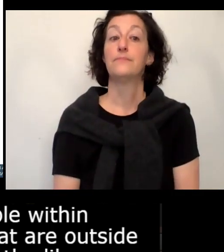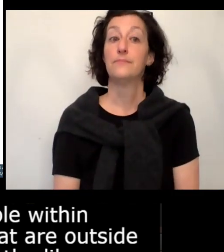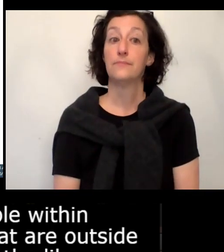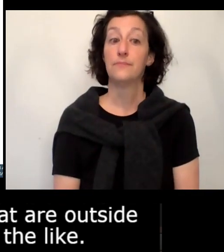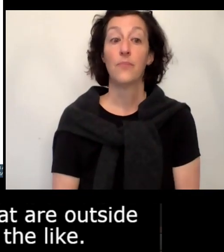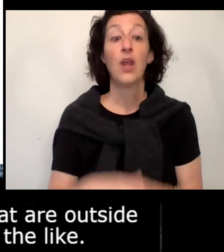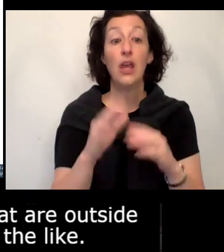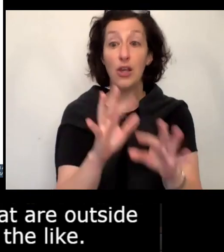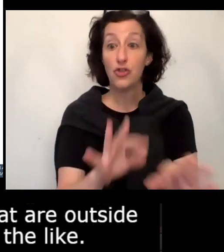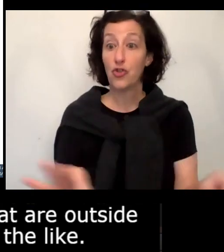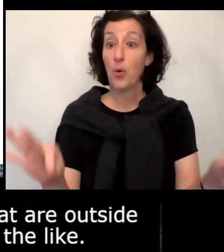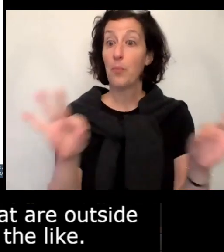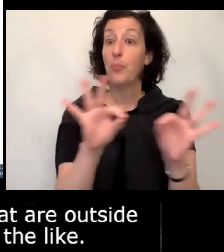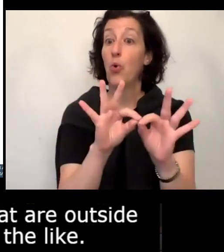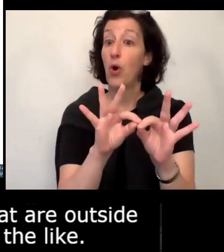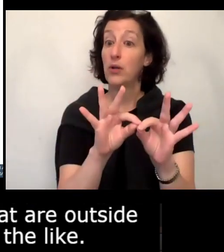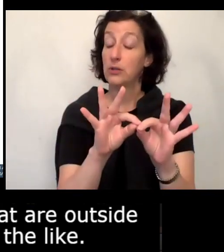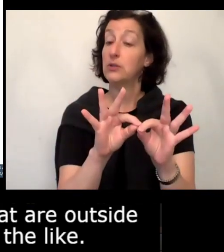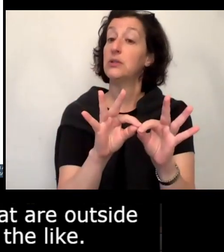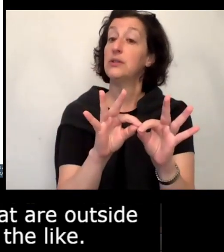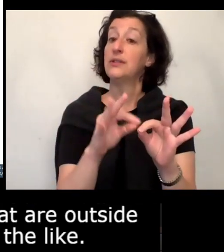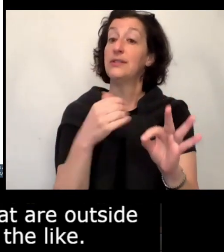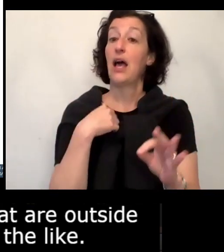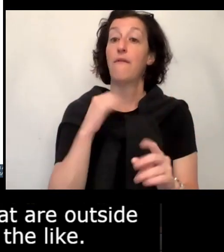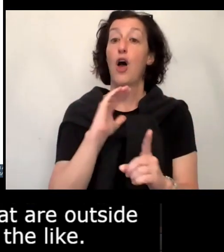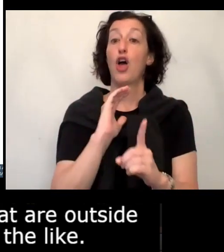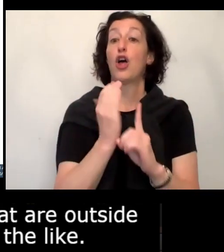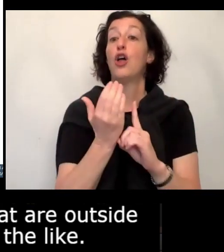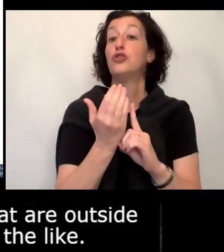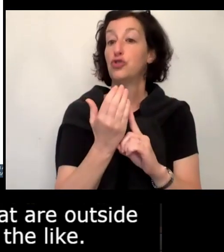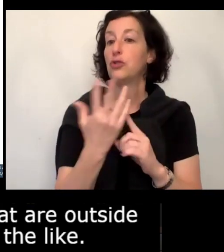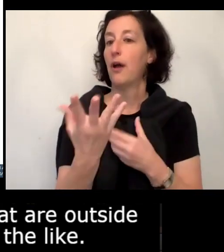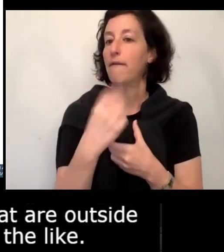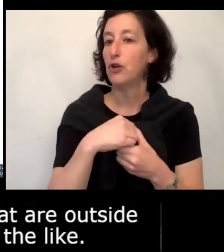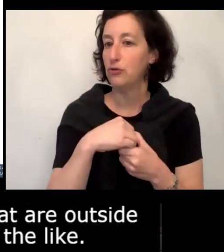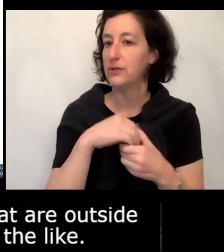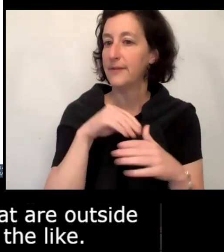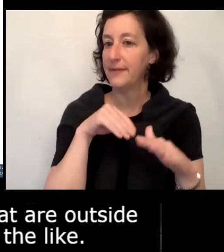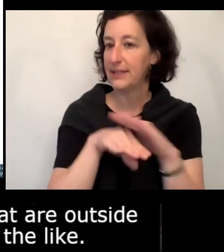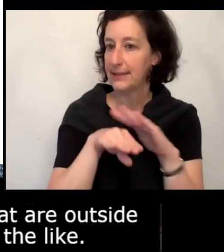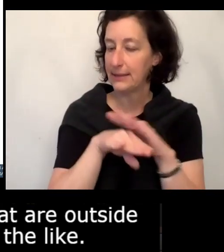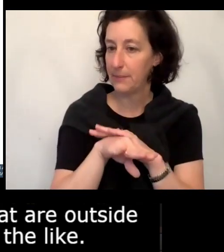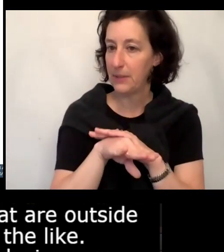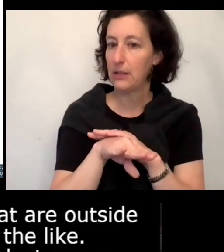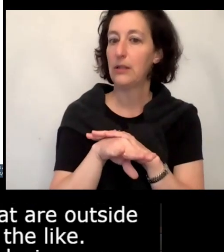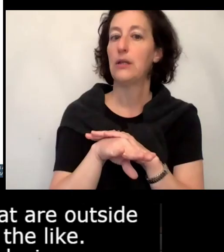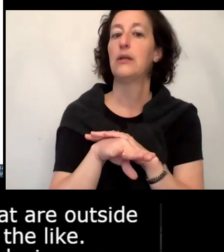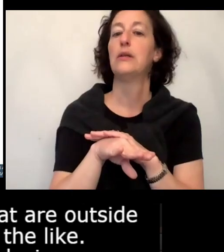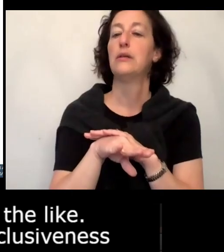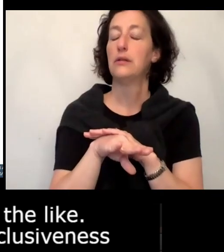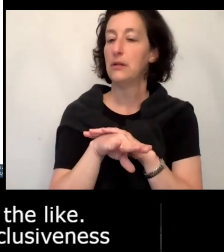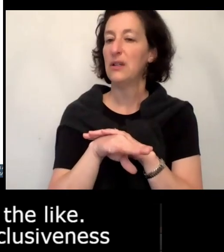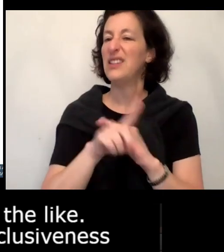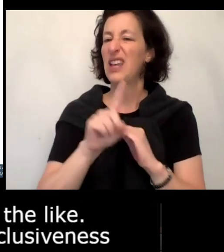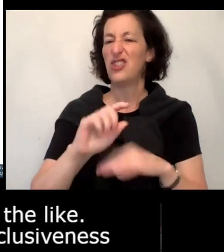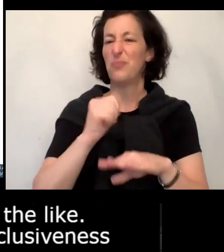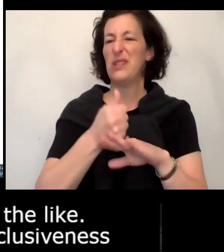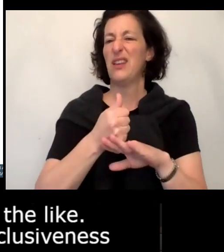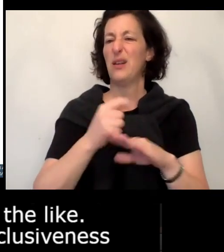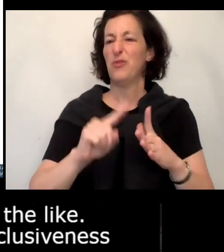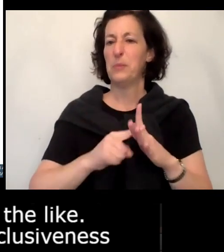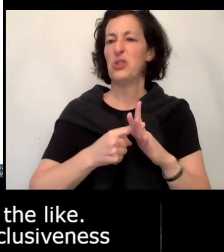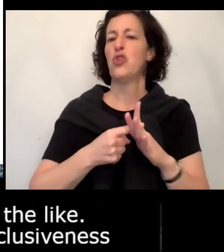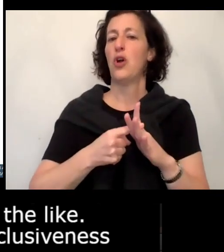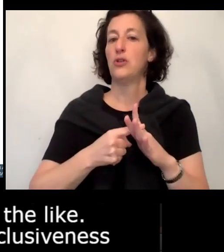to have a culture of inclusiveness, and accessibility by design, so that